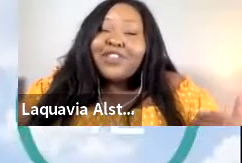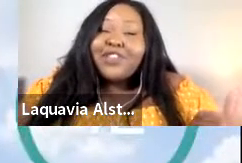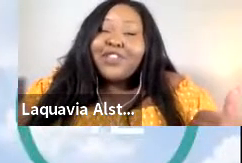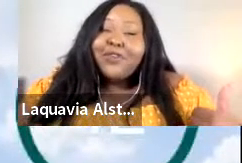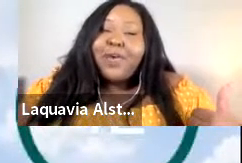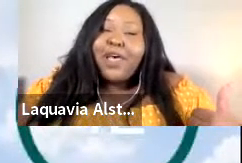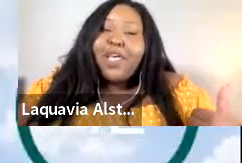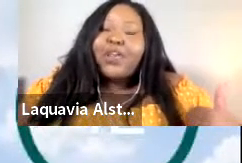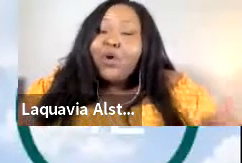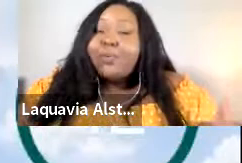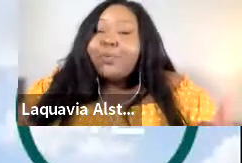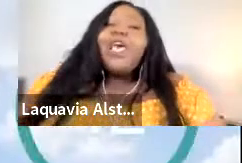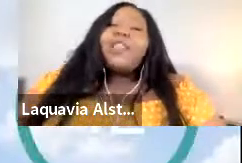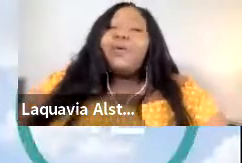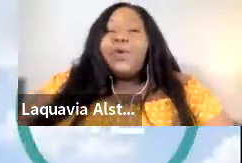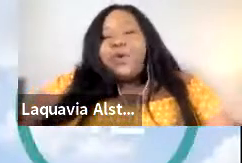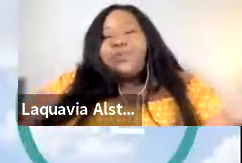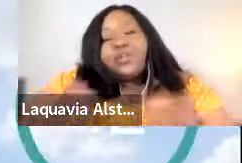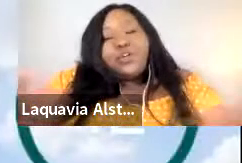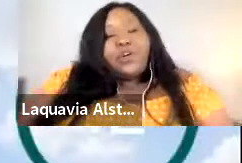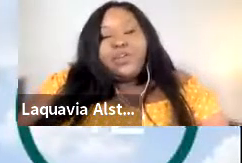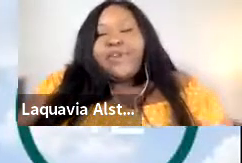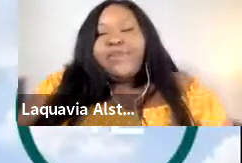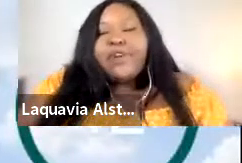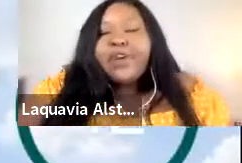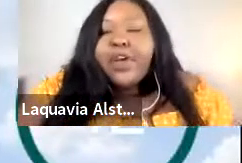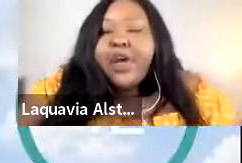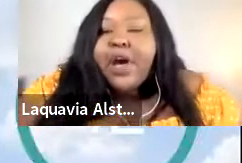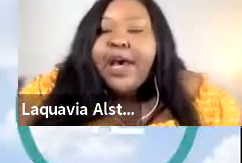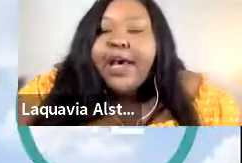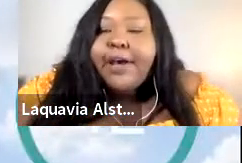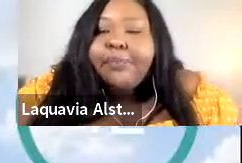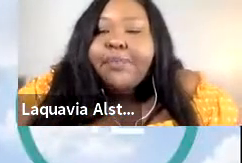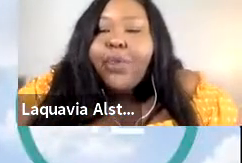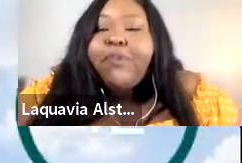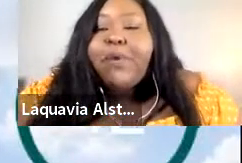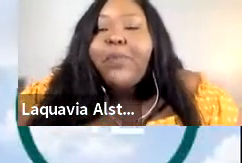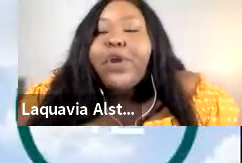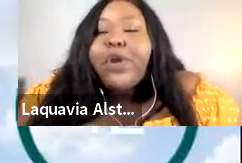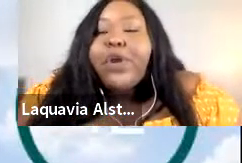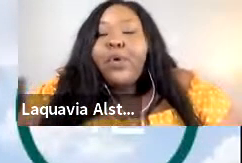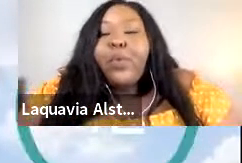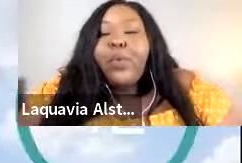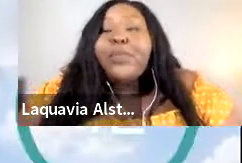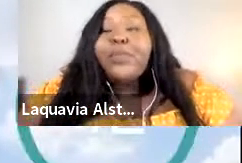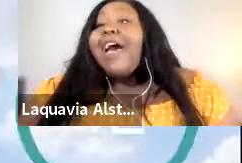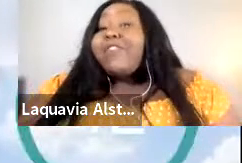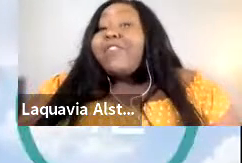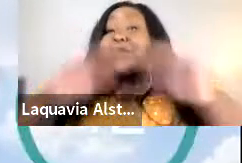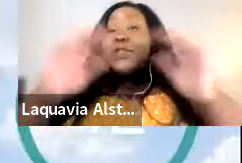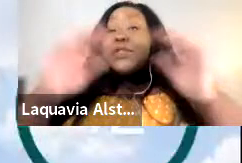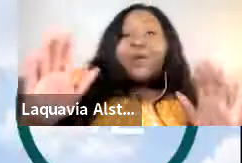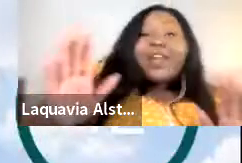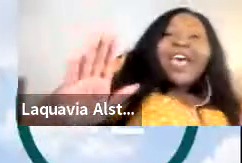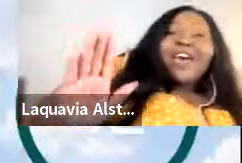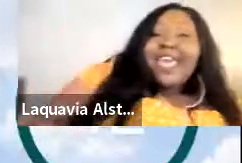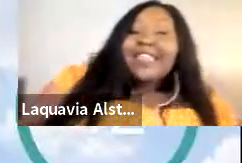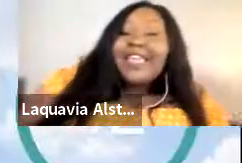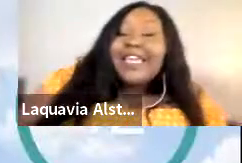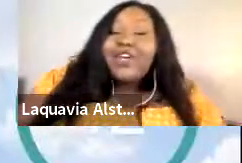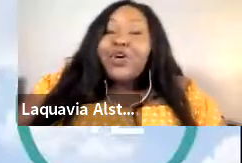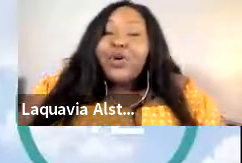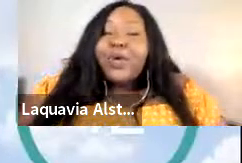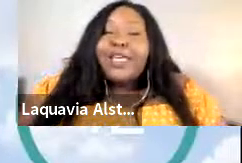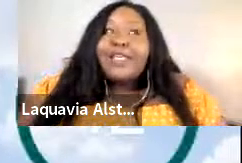and nature that in hopes that we would return the favor. We've been working with, we have the full support of